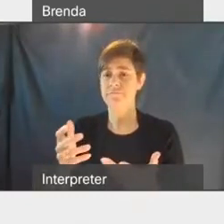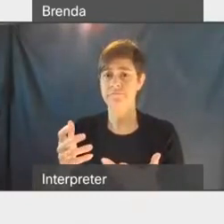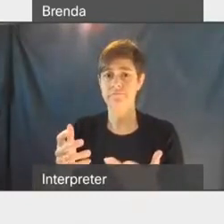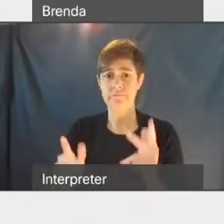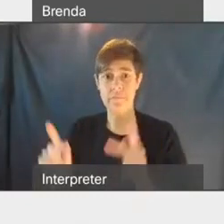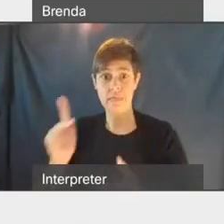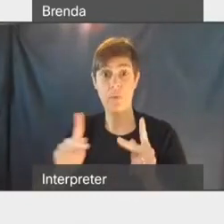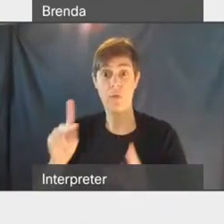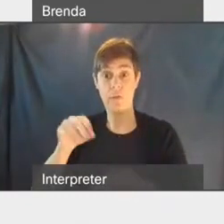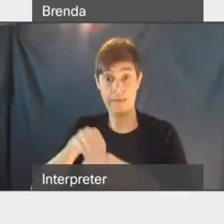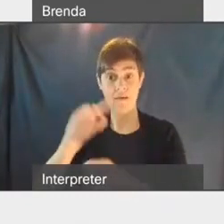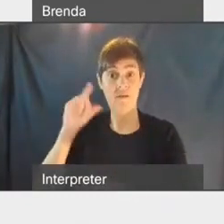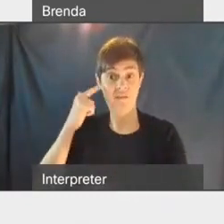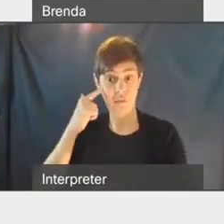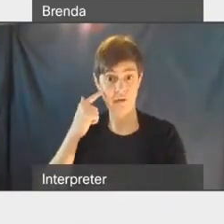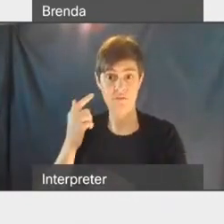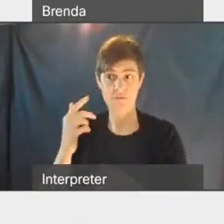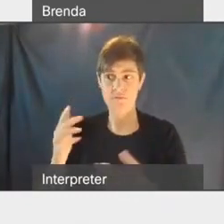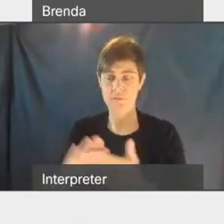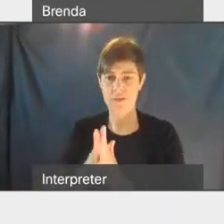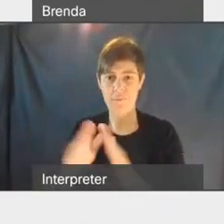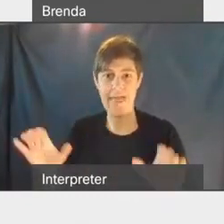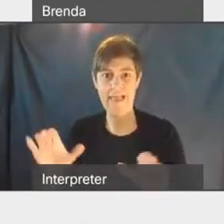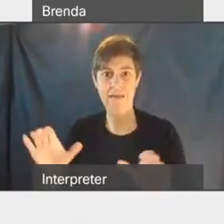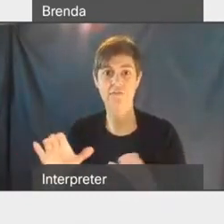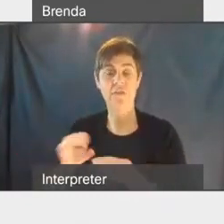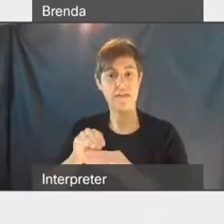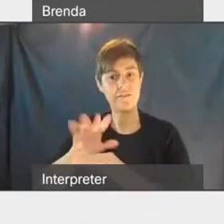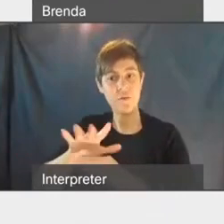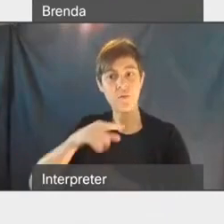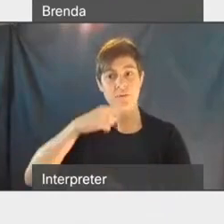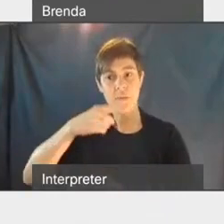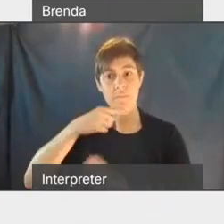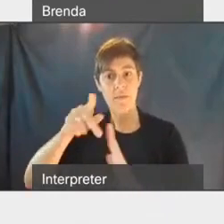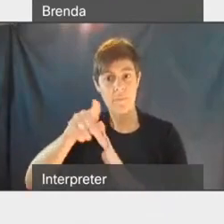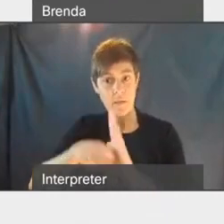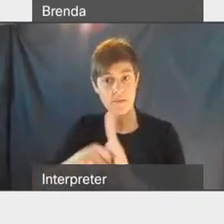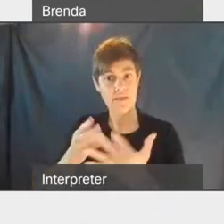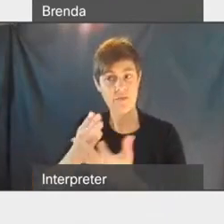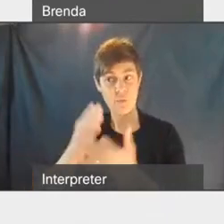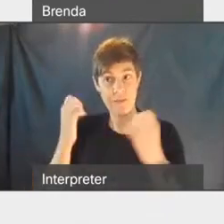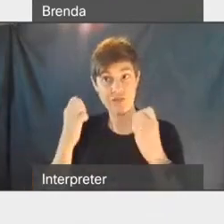in government and has influenced public policy through education and